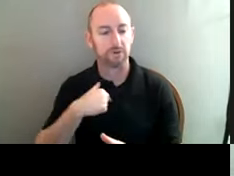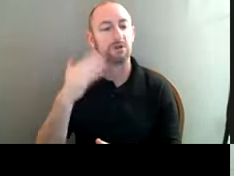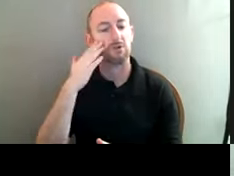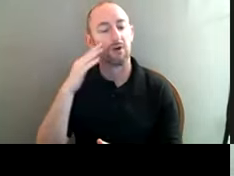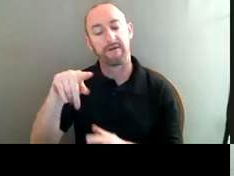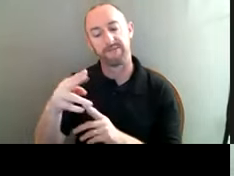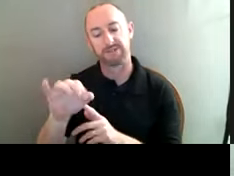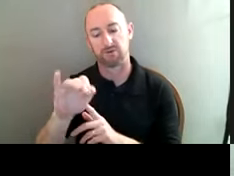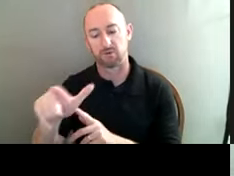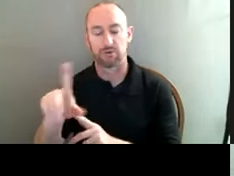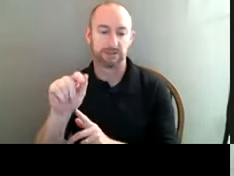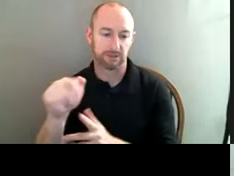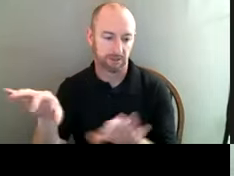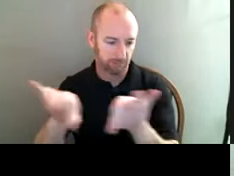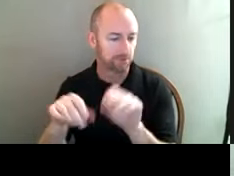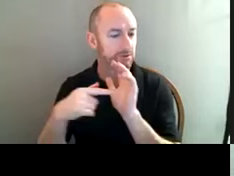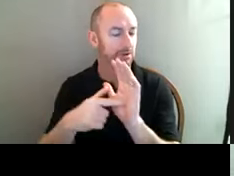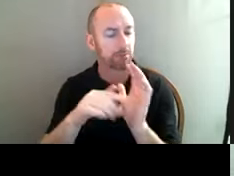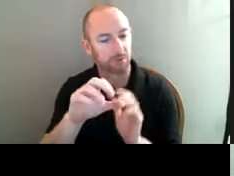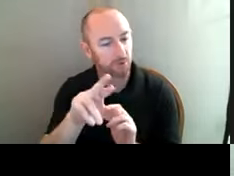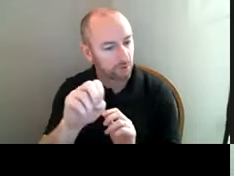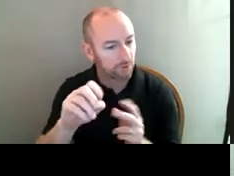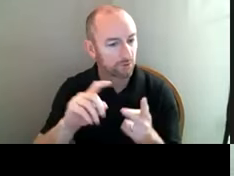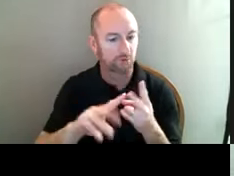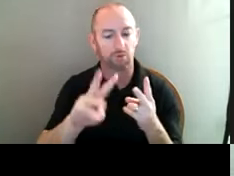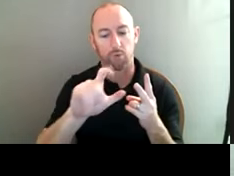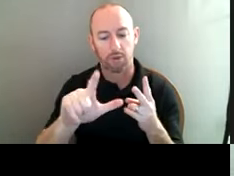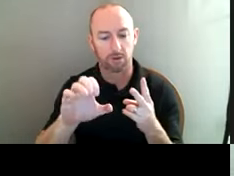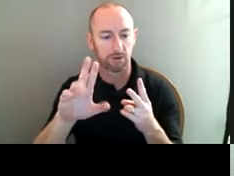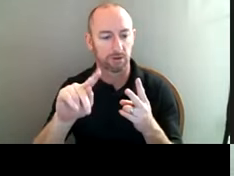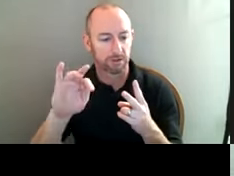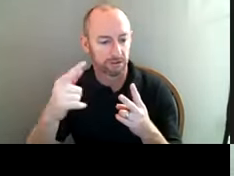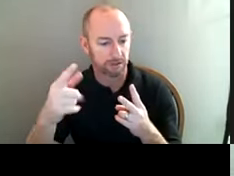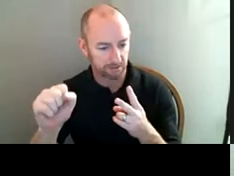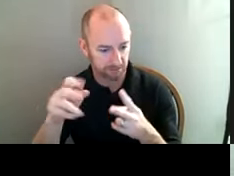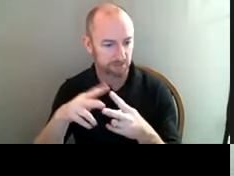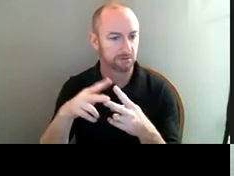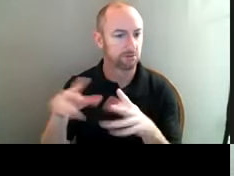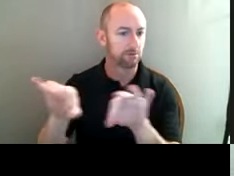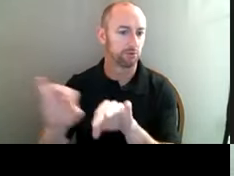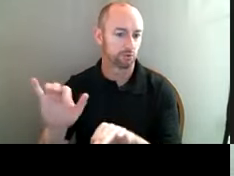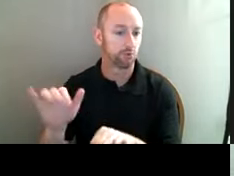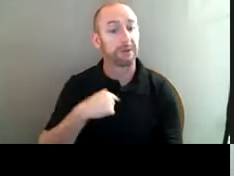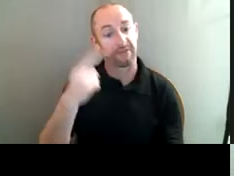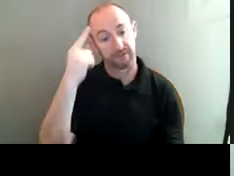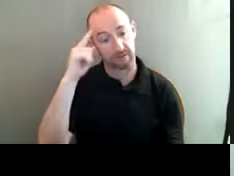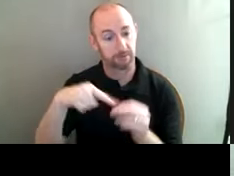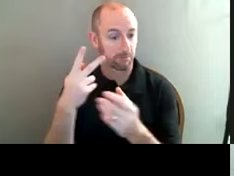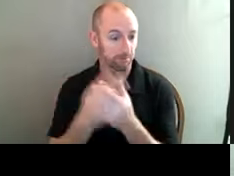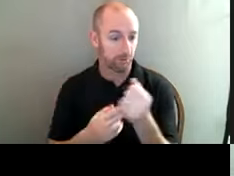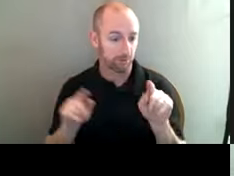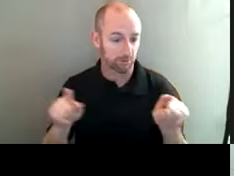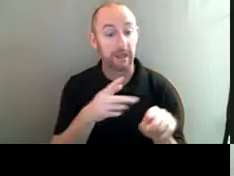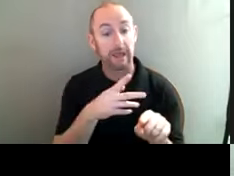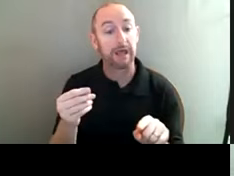data, things like cores and well cuttings. So it's incumbent for us to think about that, but also to